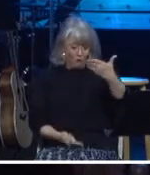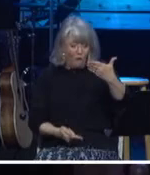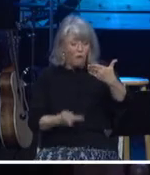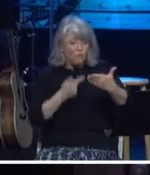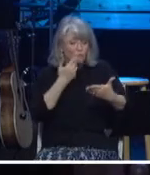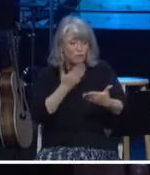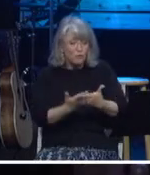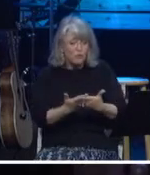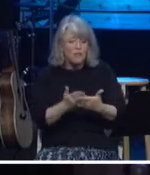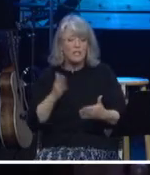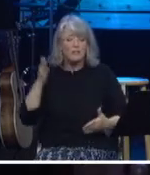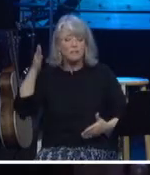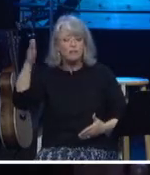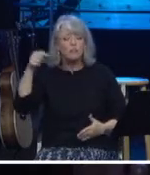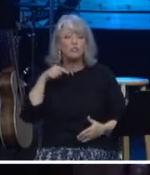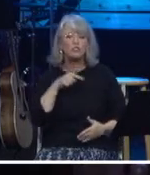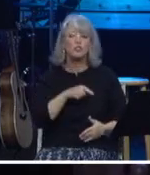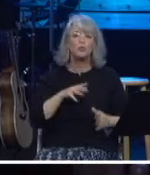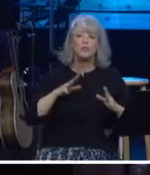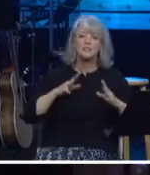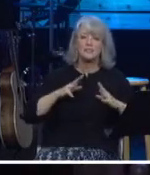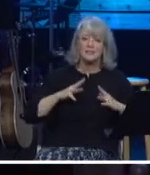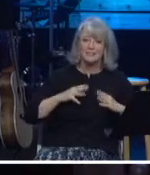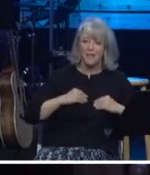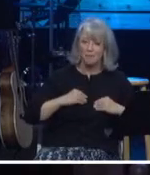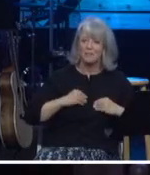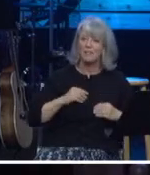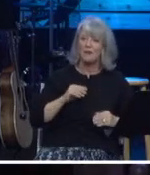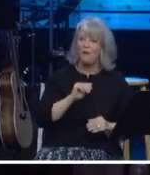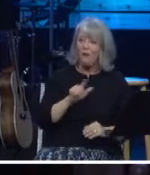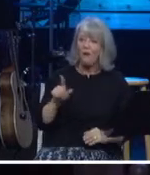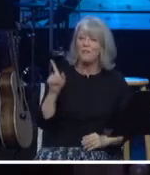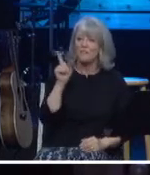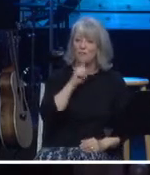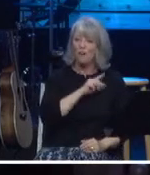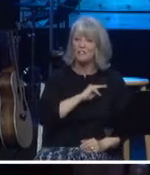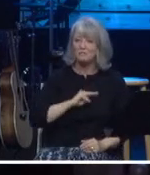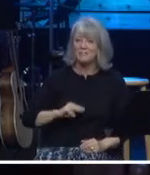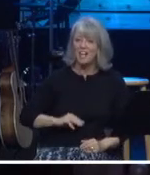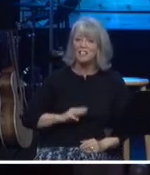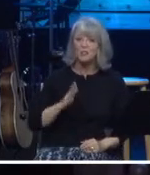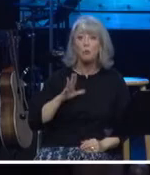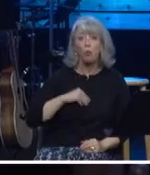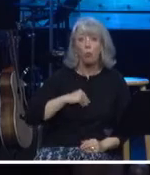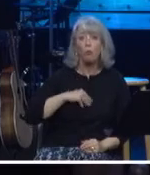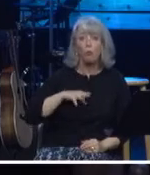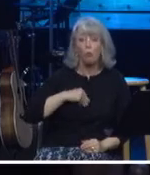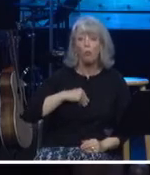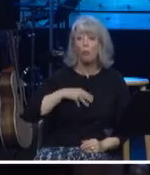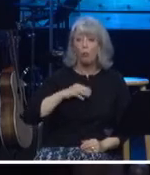But there's coming a day when you'll receive the false messiahs. All of them.